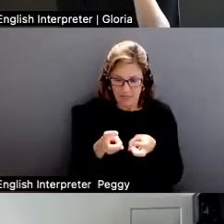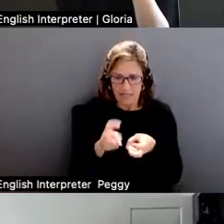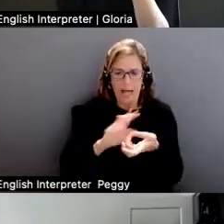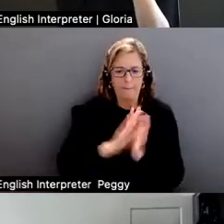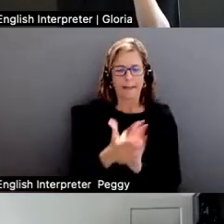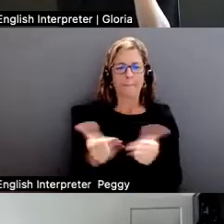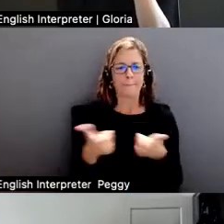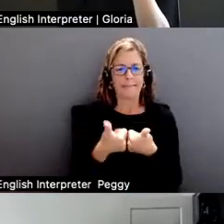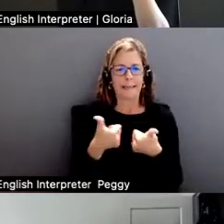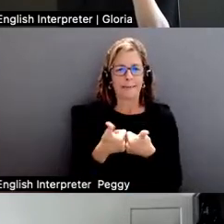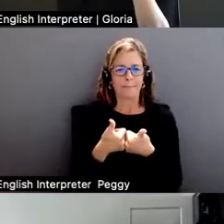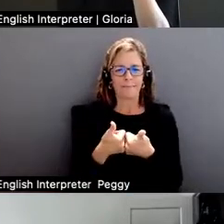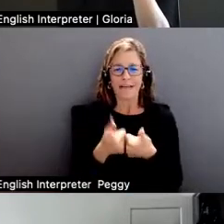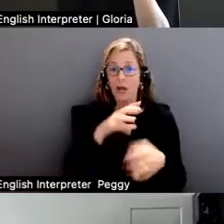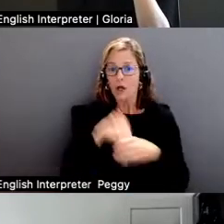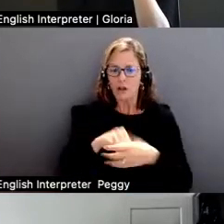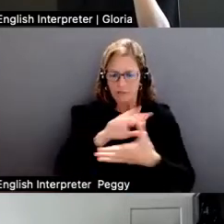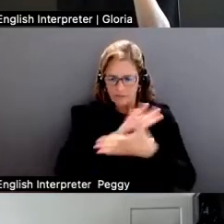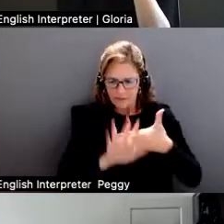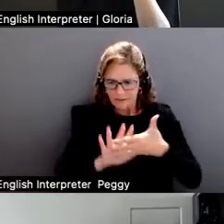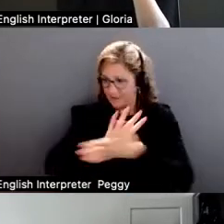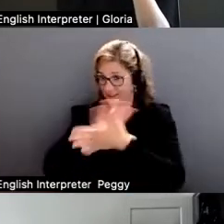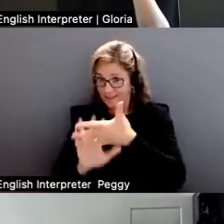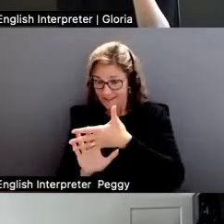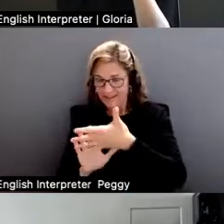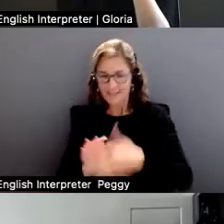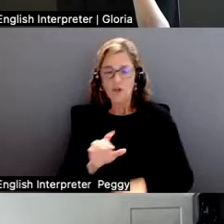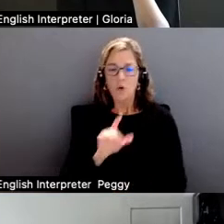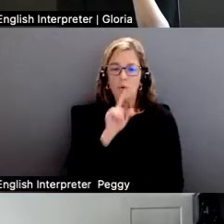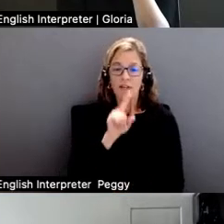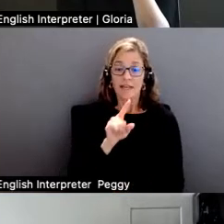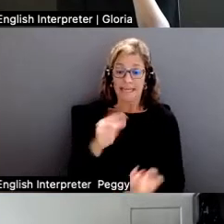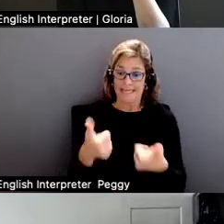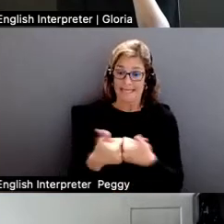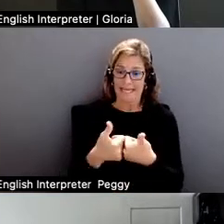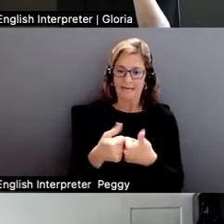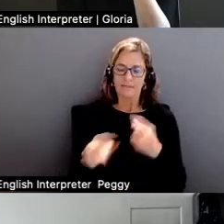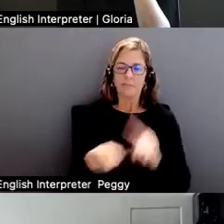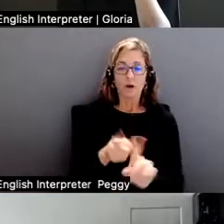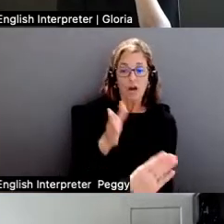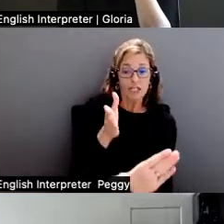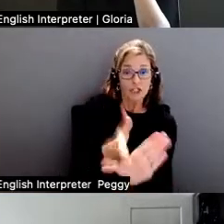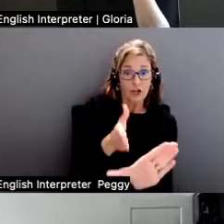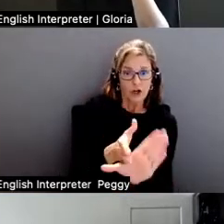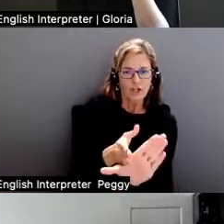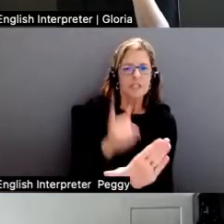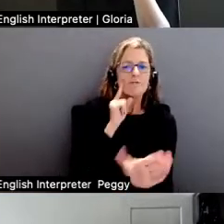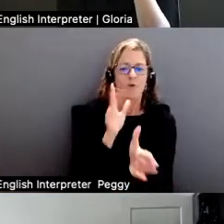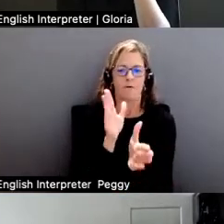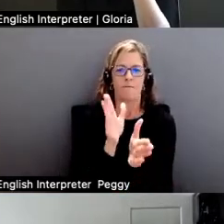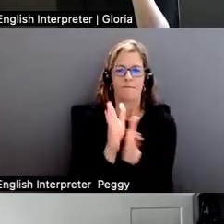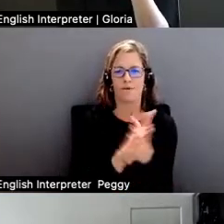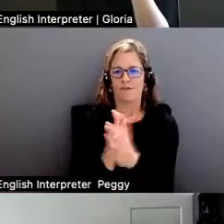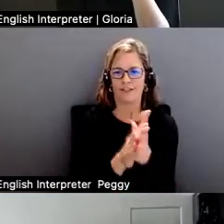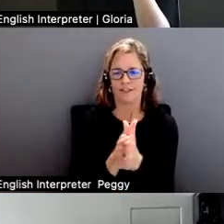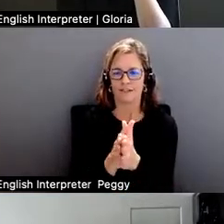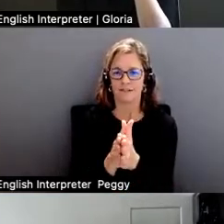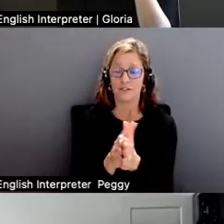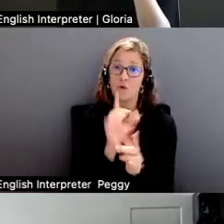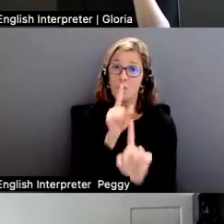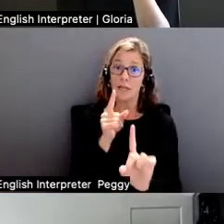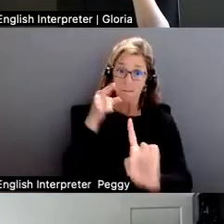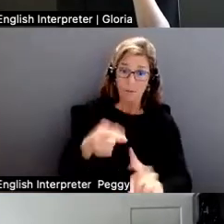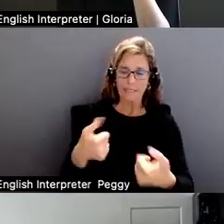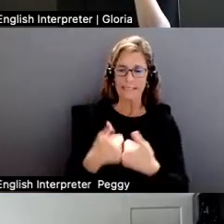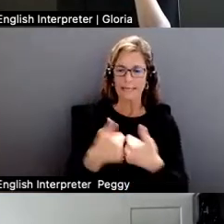the psychology of motivation than it is about simply turning things into a game. We've been